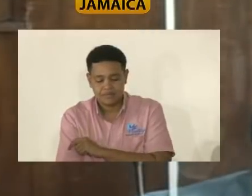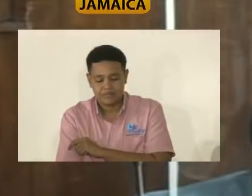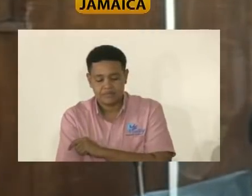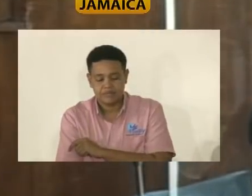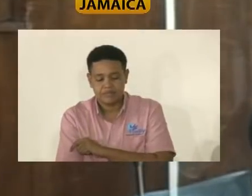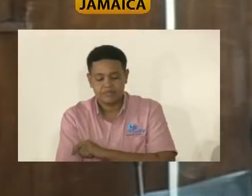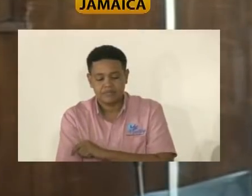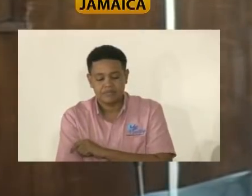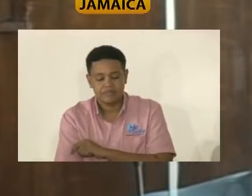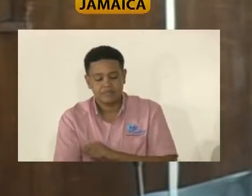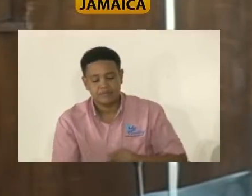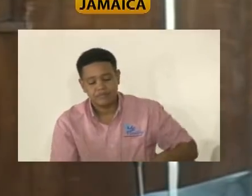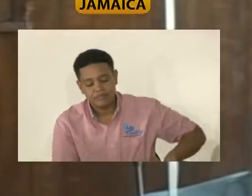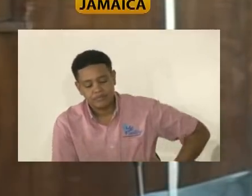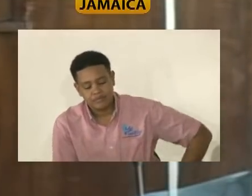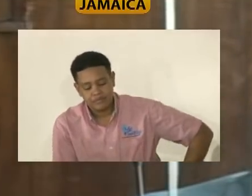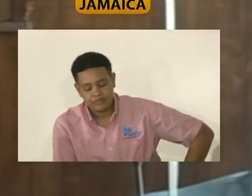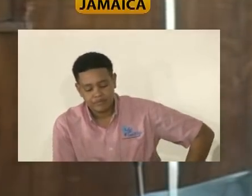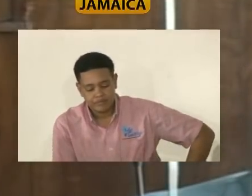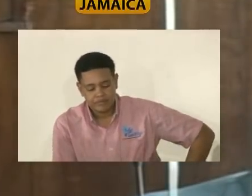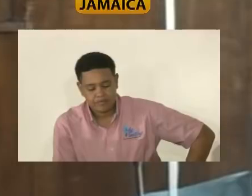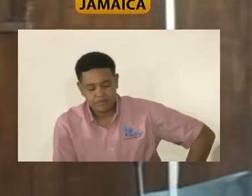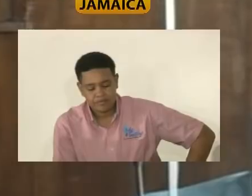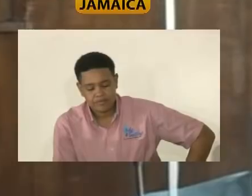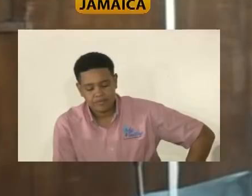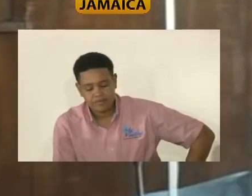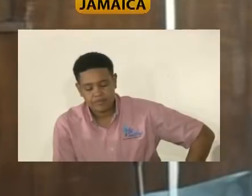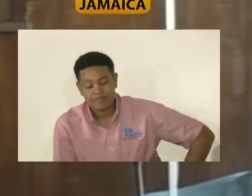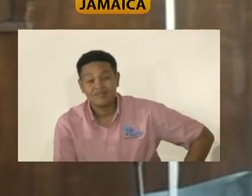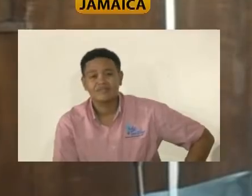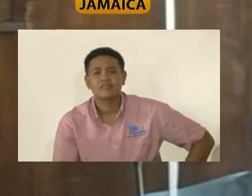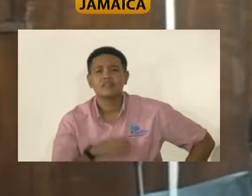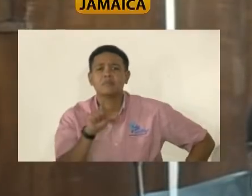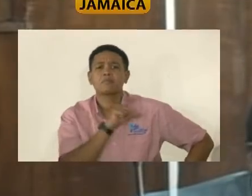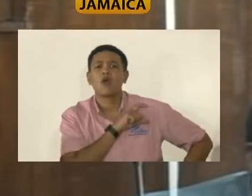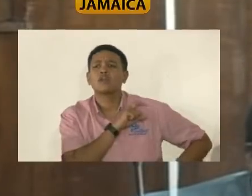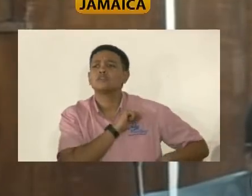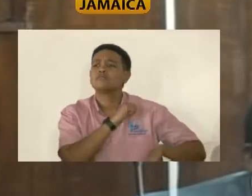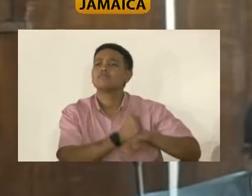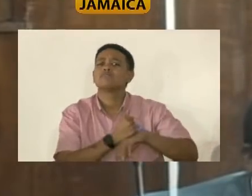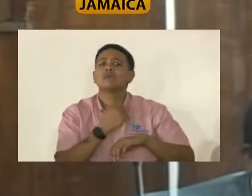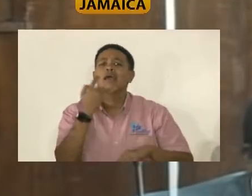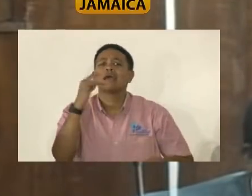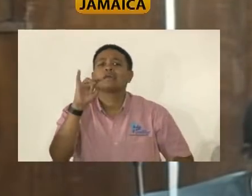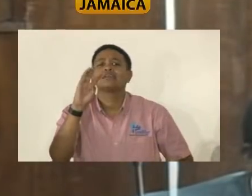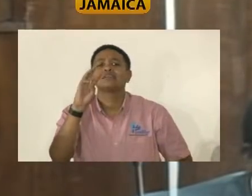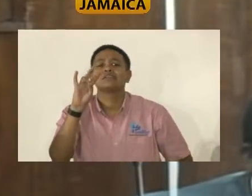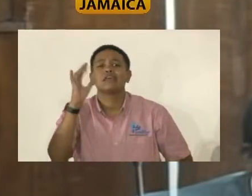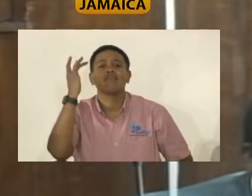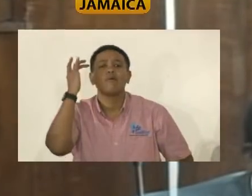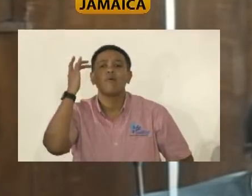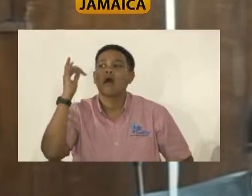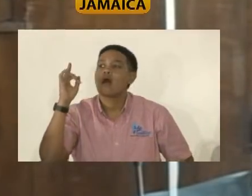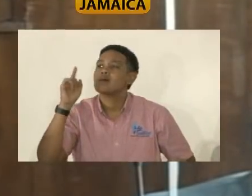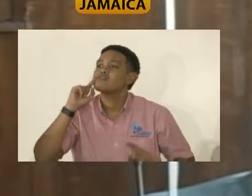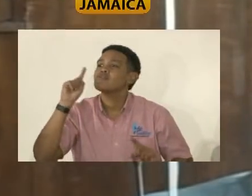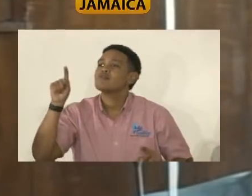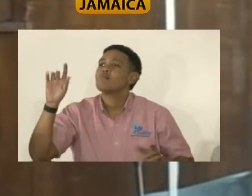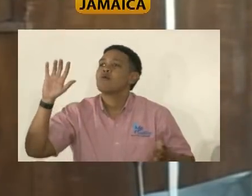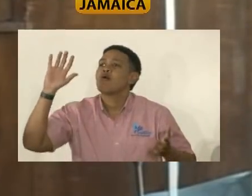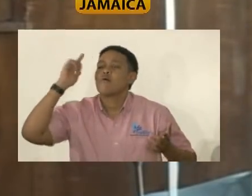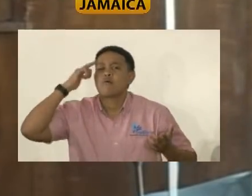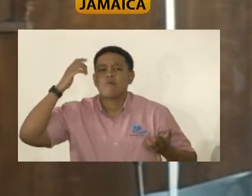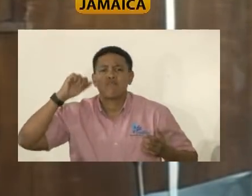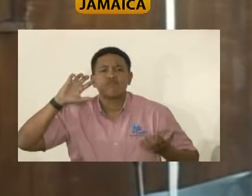Mr. President, the JCF was formed in 1867 in response to the Morant Bay Rebellion. It